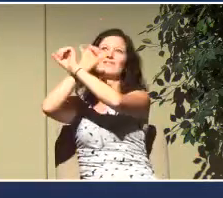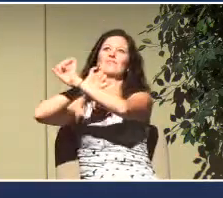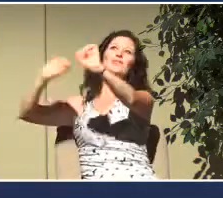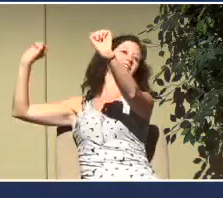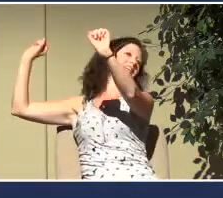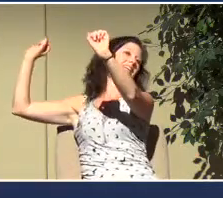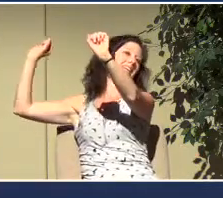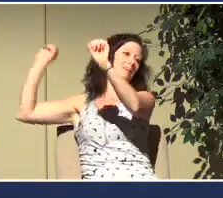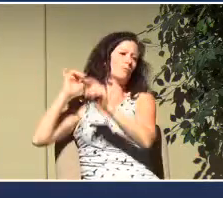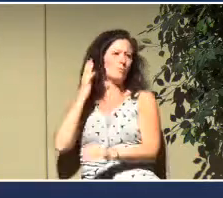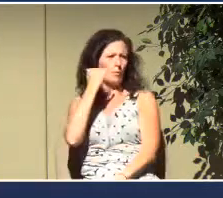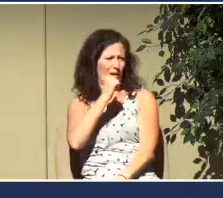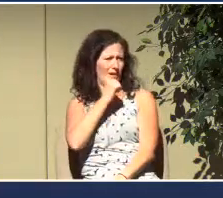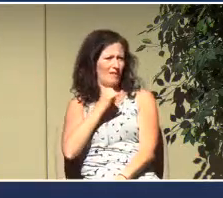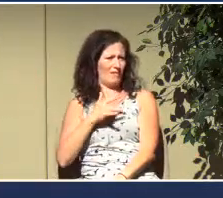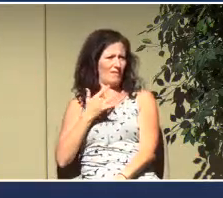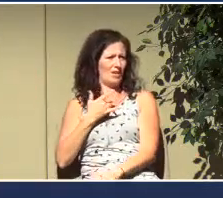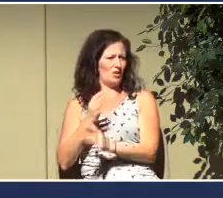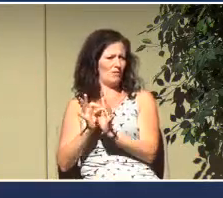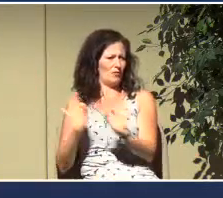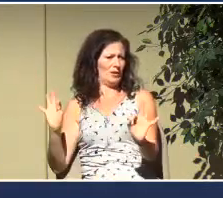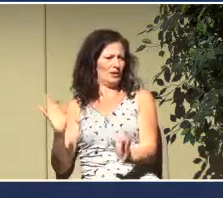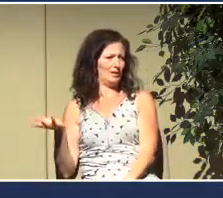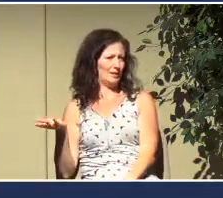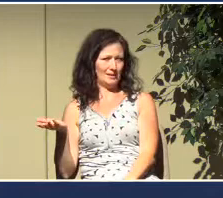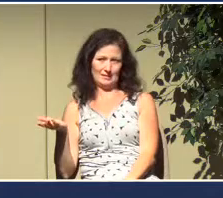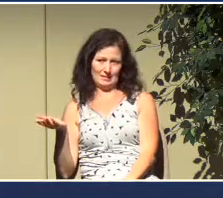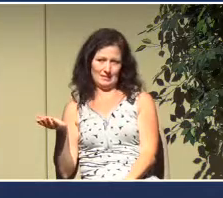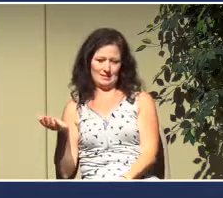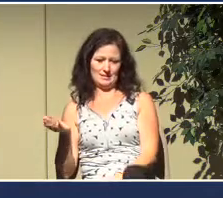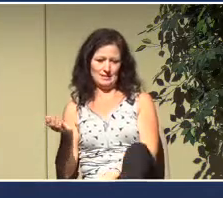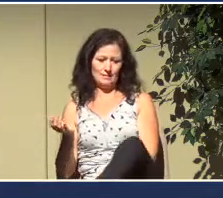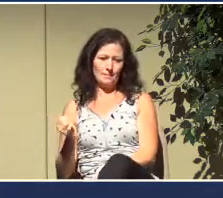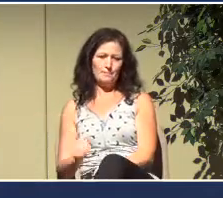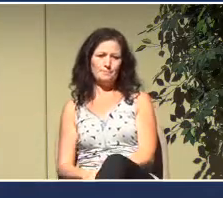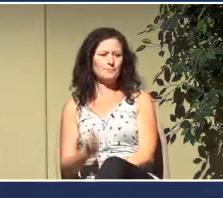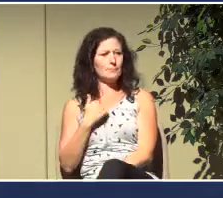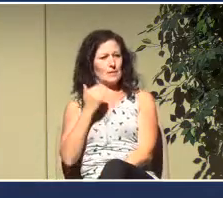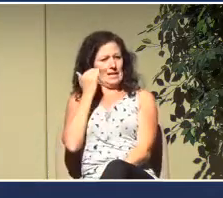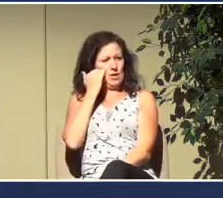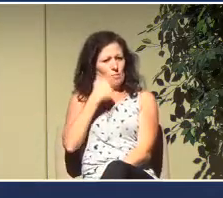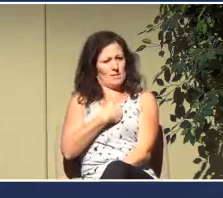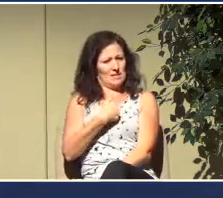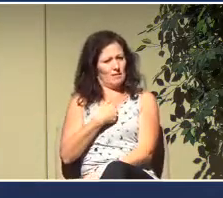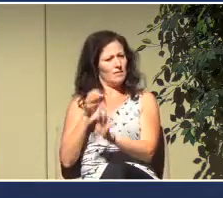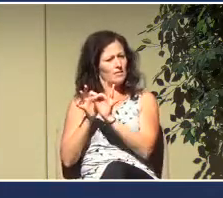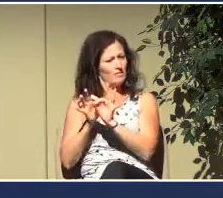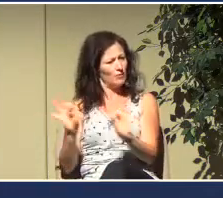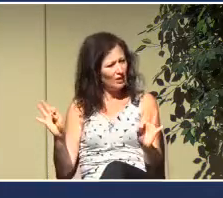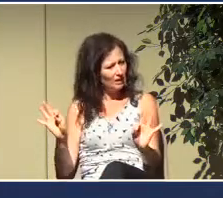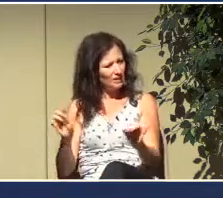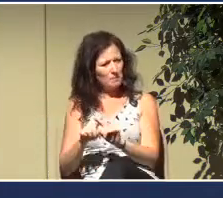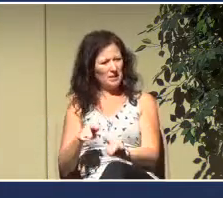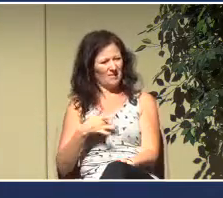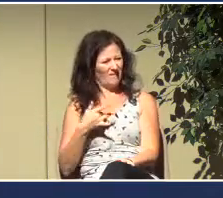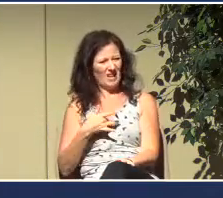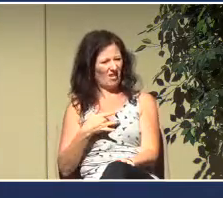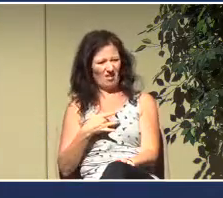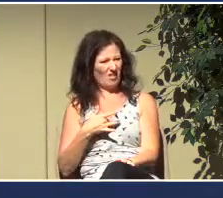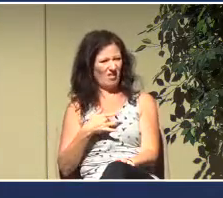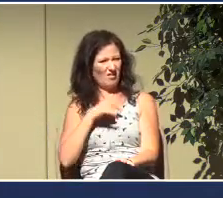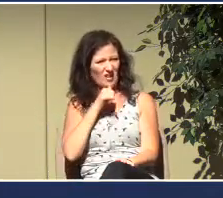then why don't we often feel free? Okay, well, I know that I'm supposed to be free, but why don't I feel it? Okay, there's a reason.